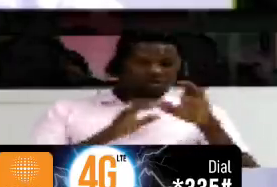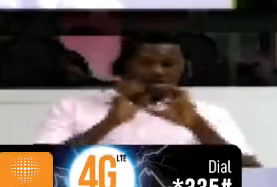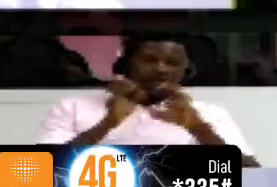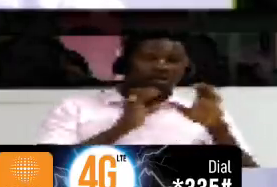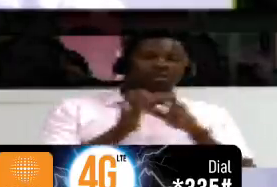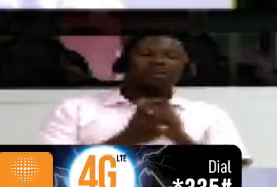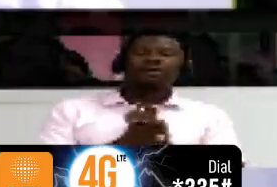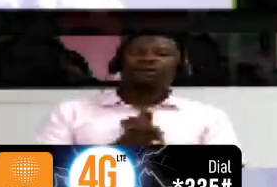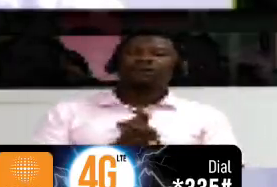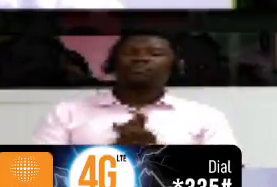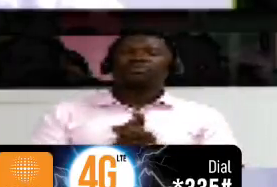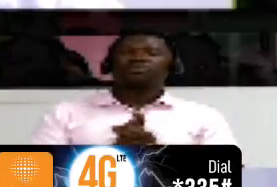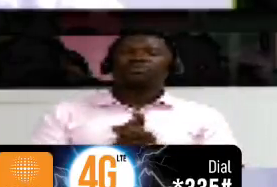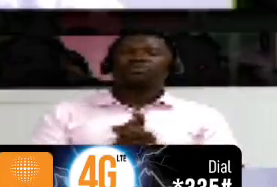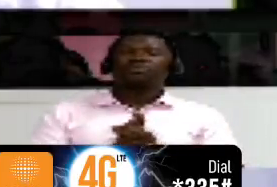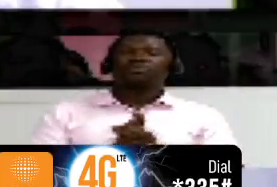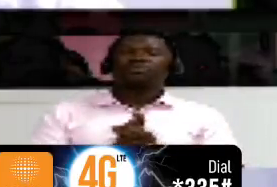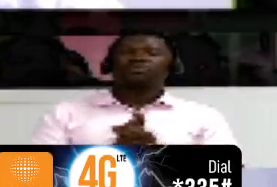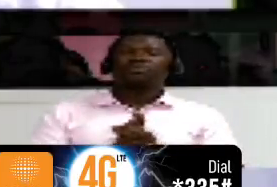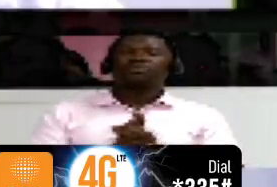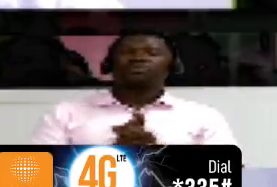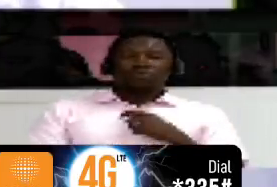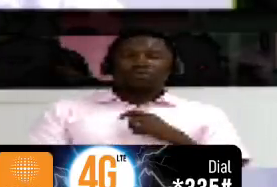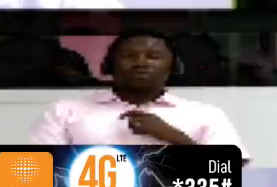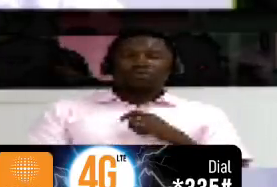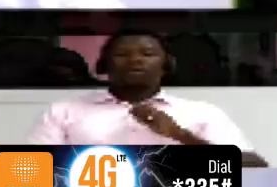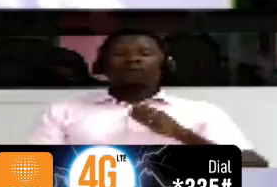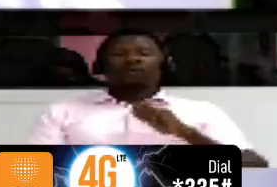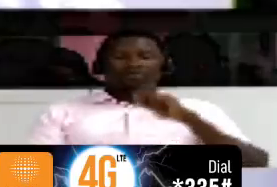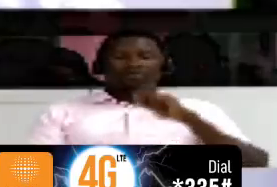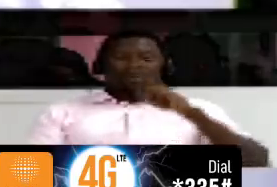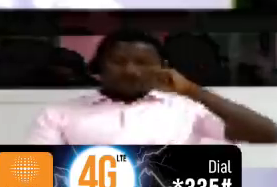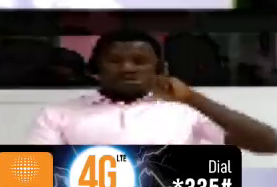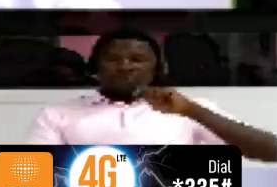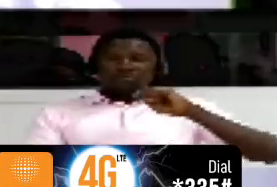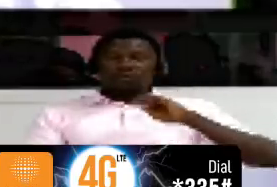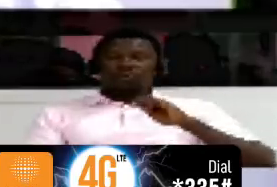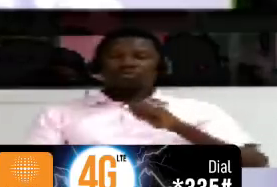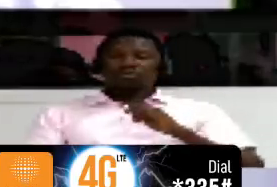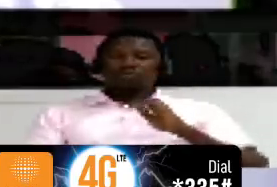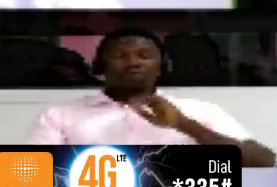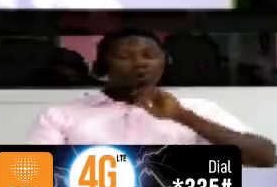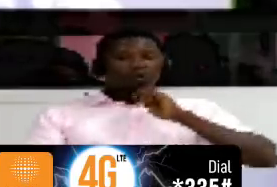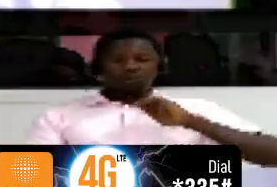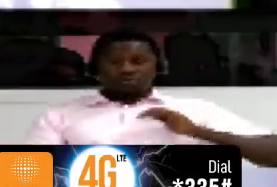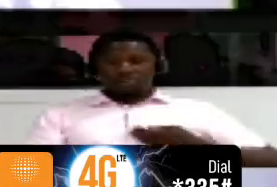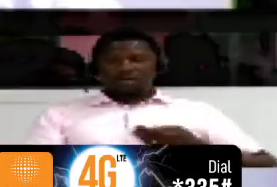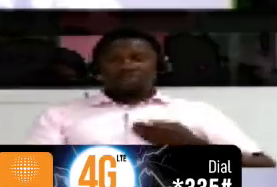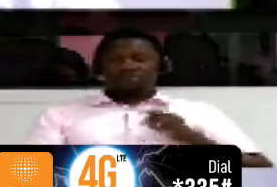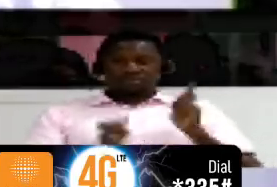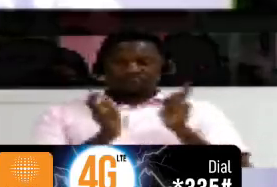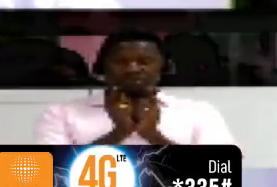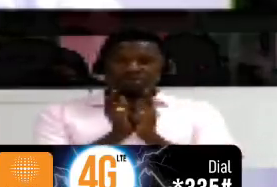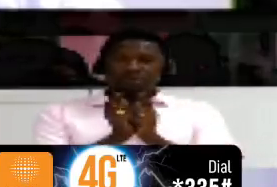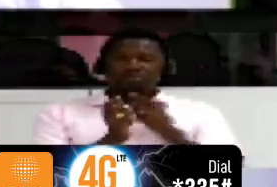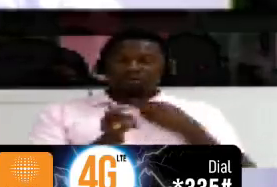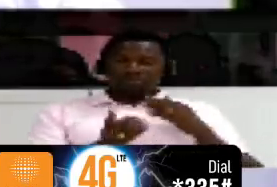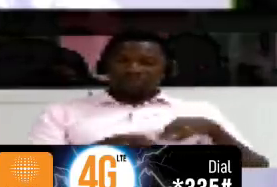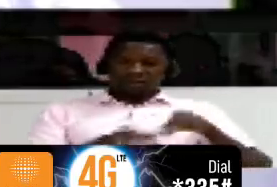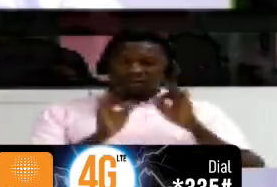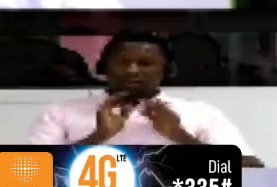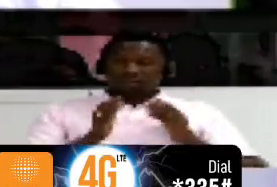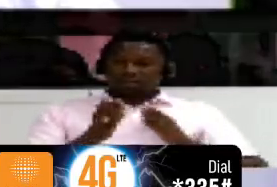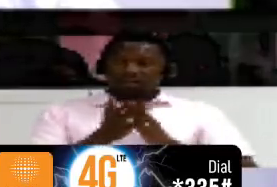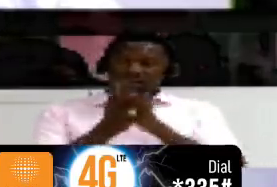communicated because the lady police officer I found, I was taken straight to their communication